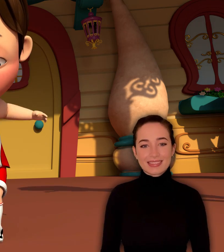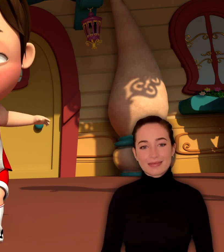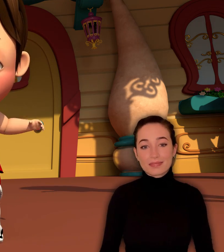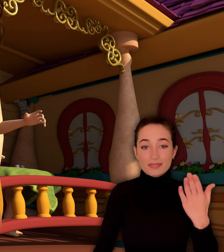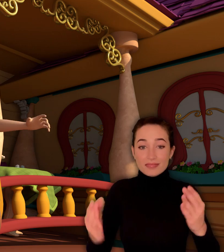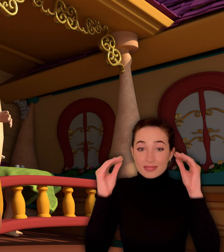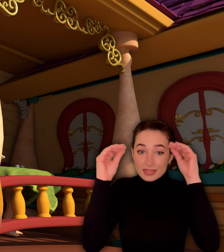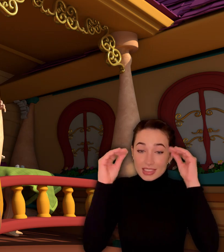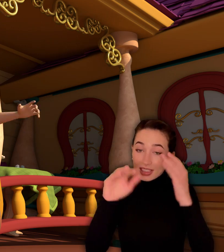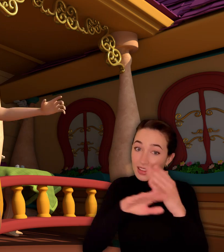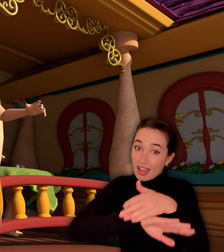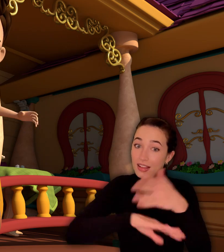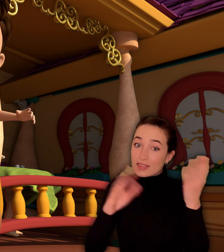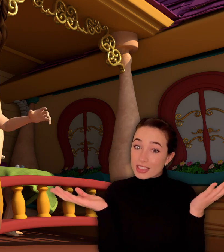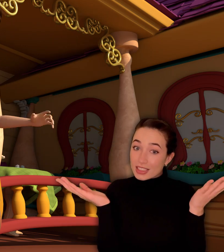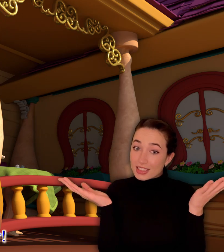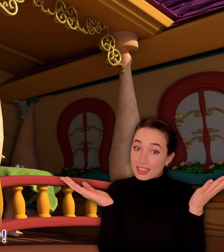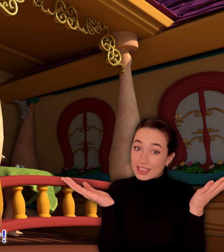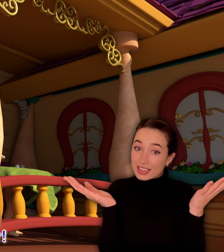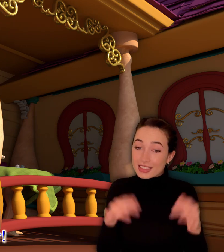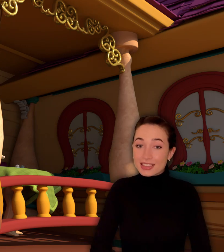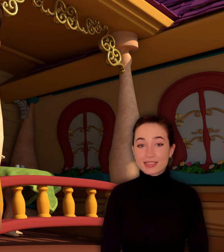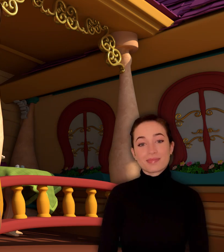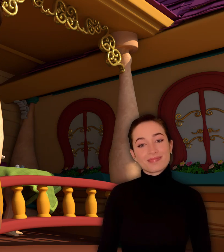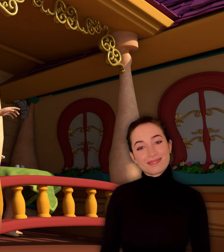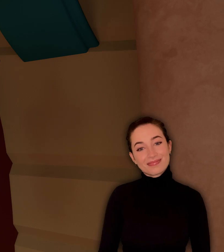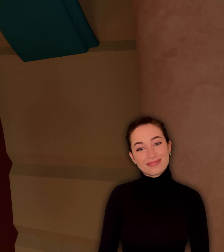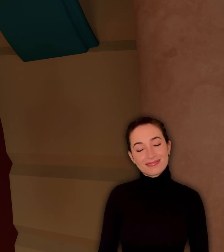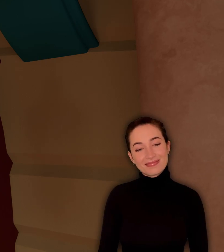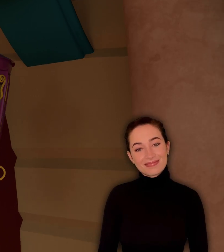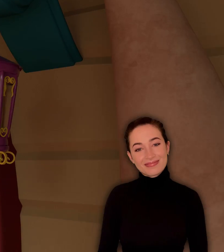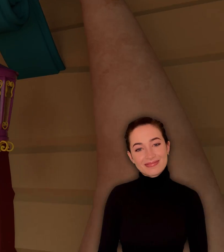after and maybe we'll teach it